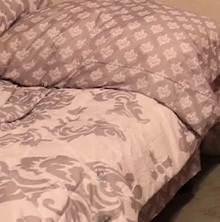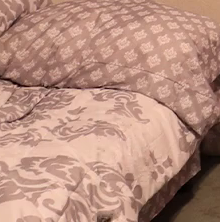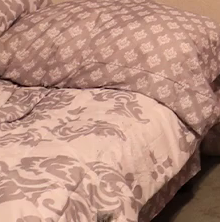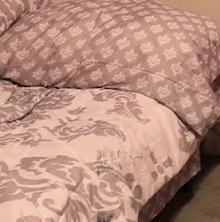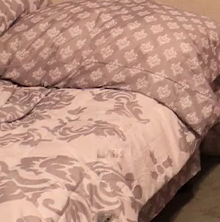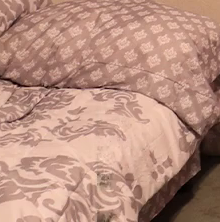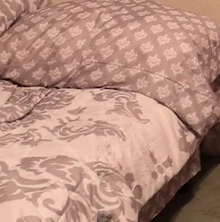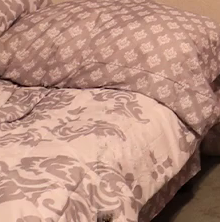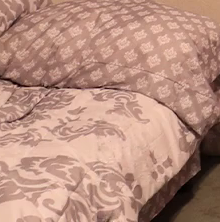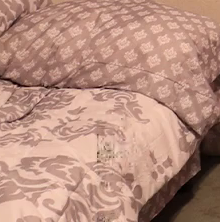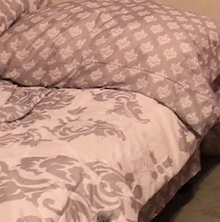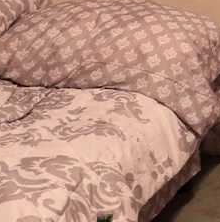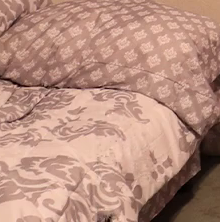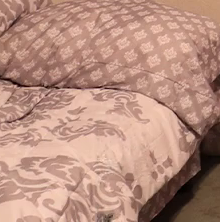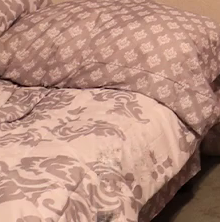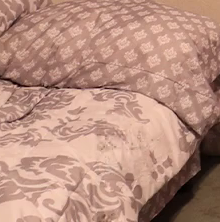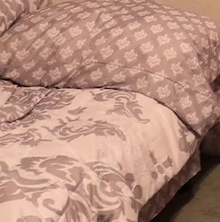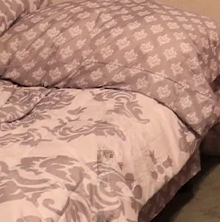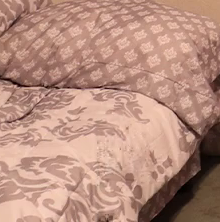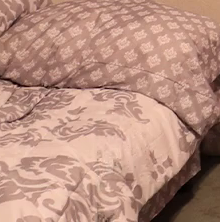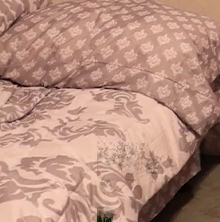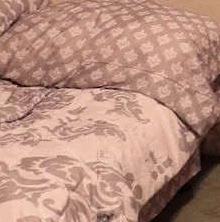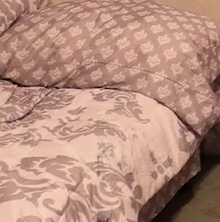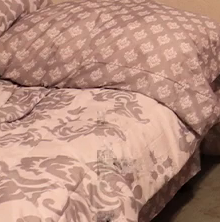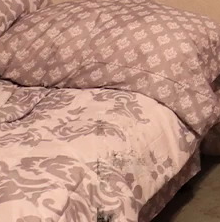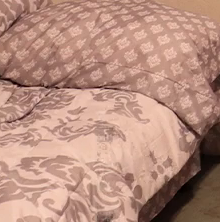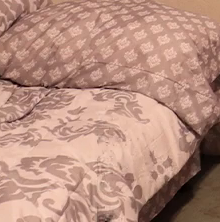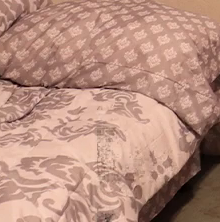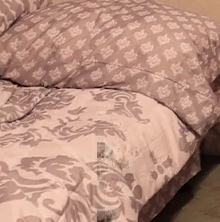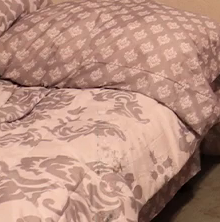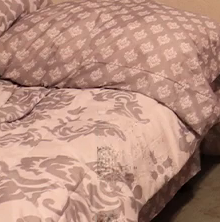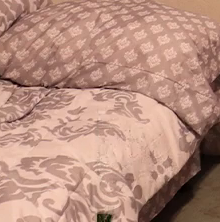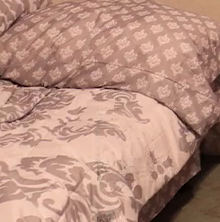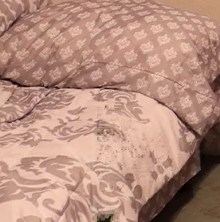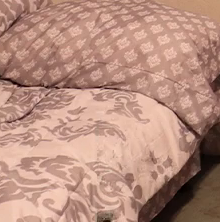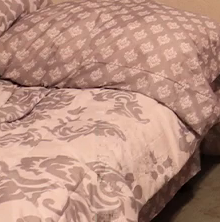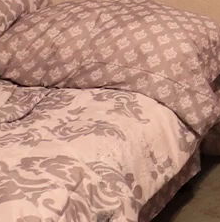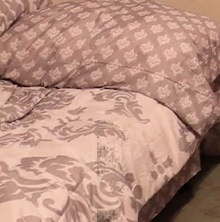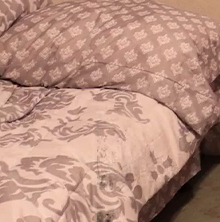I wasn't, and it's just out the window now at this point. It's just out the window.